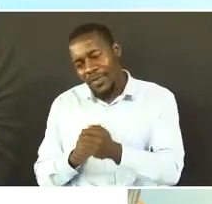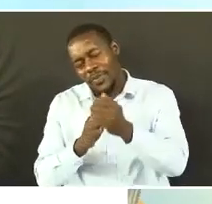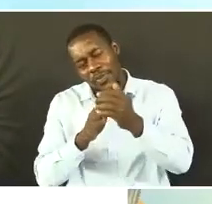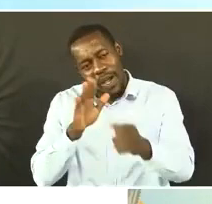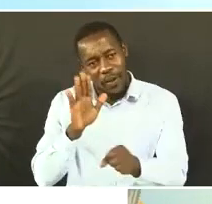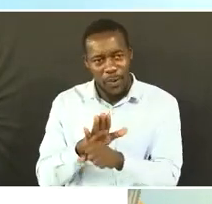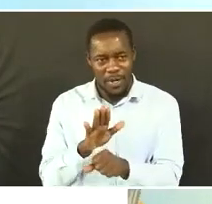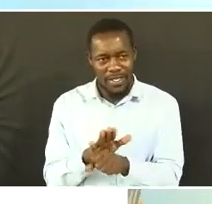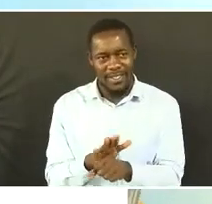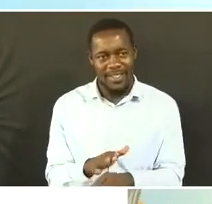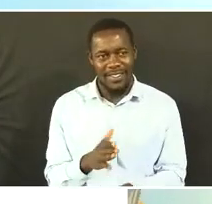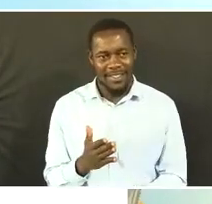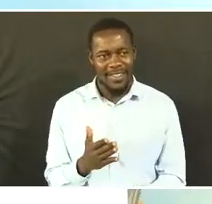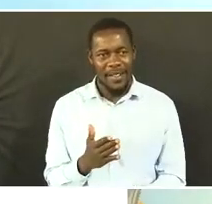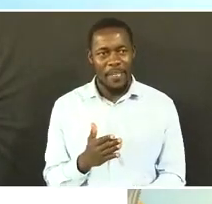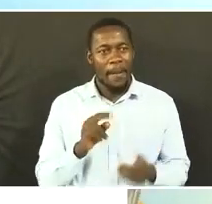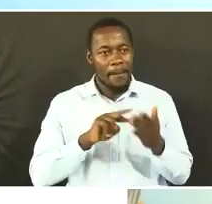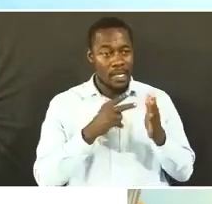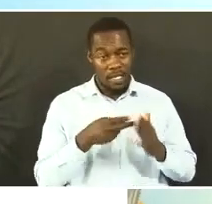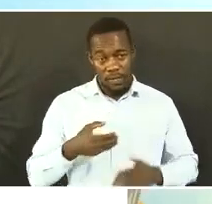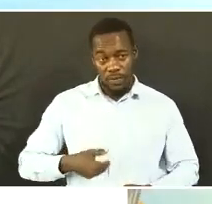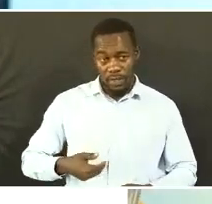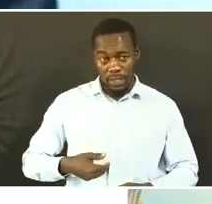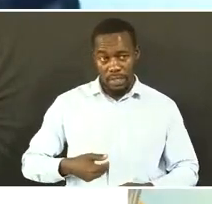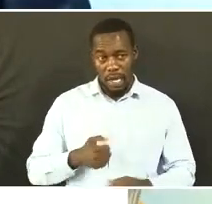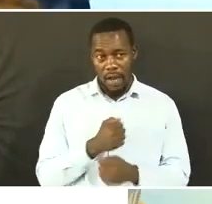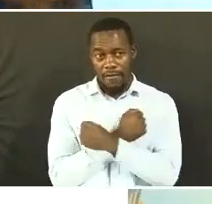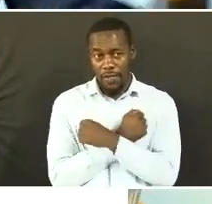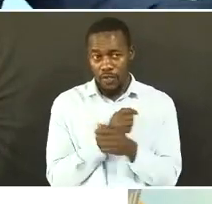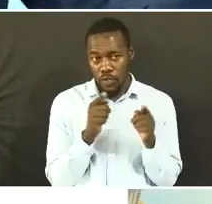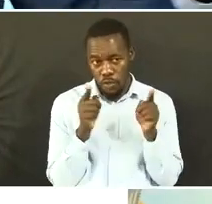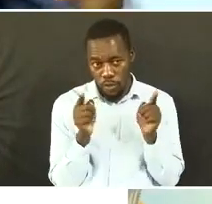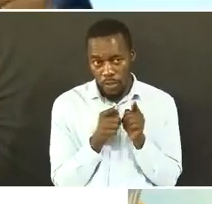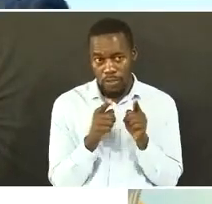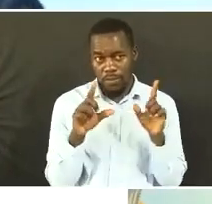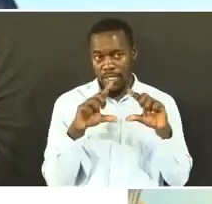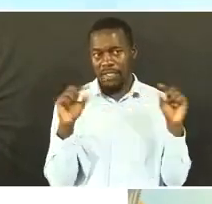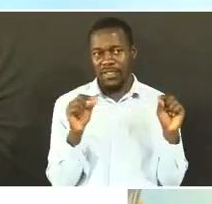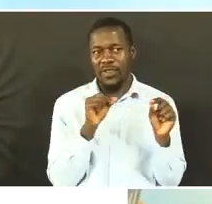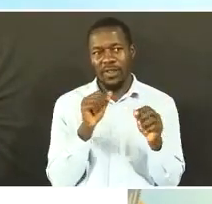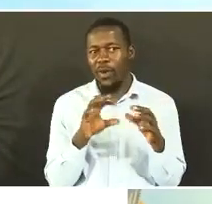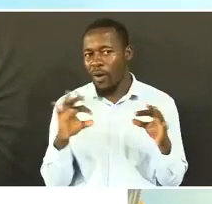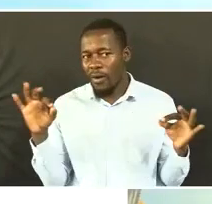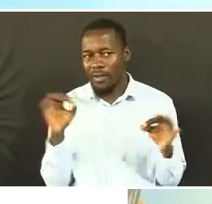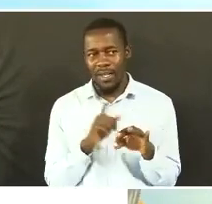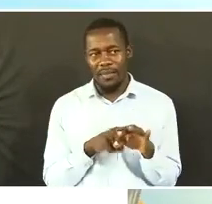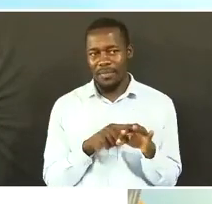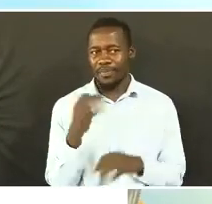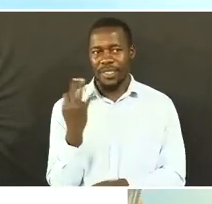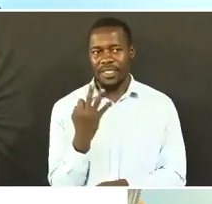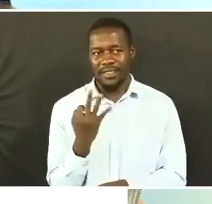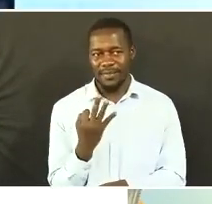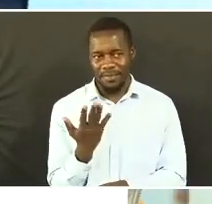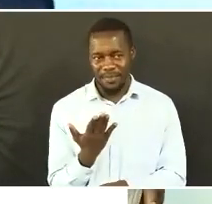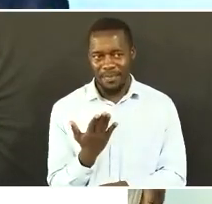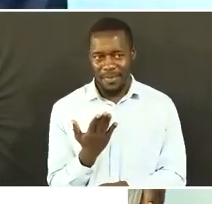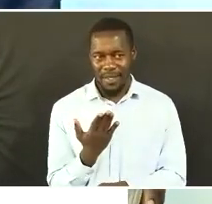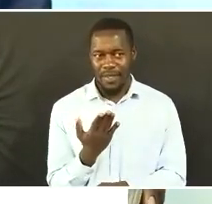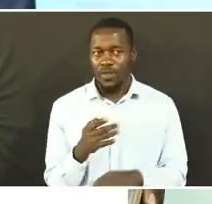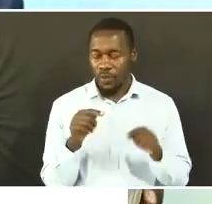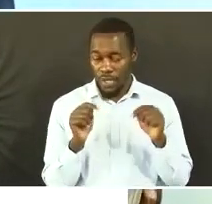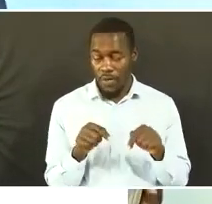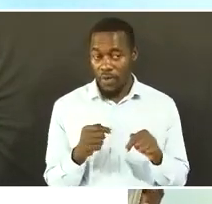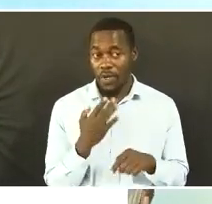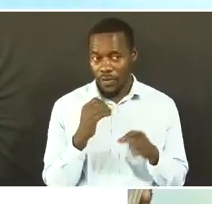So young people just want timely messages. So that is our effort this afternoon, to try and illustrate this